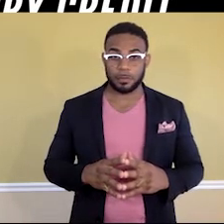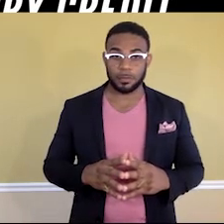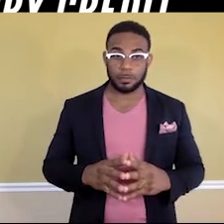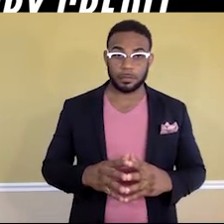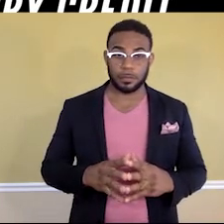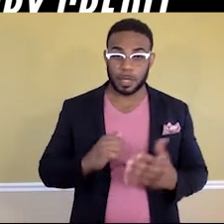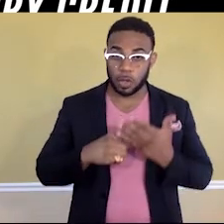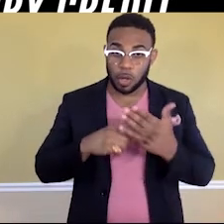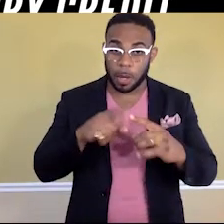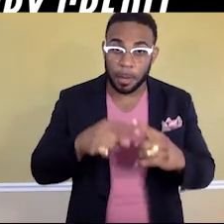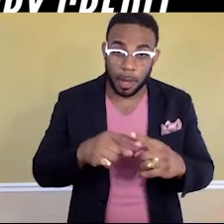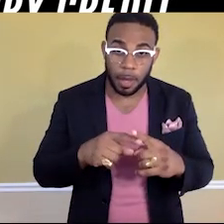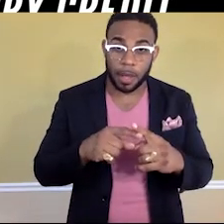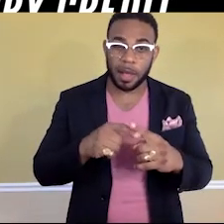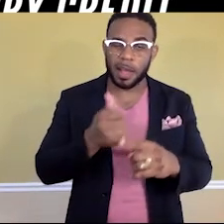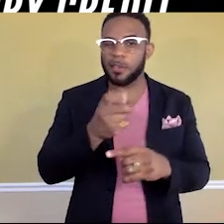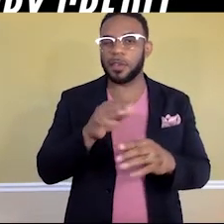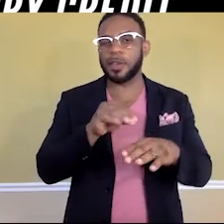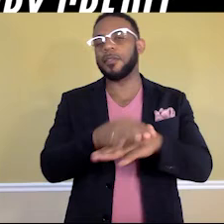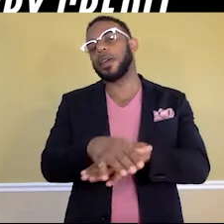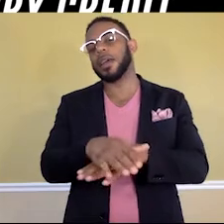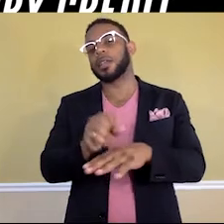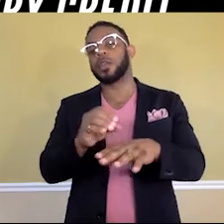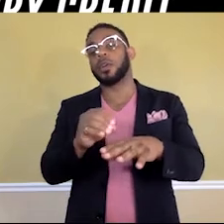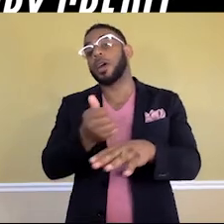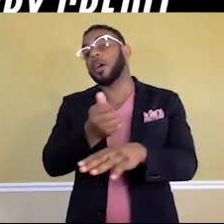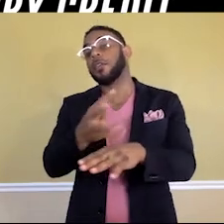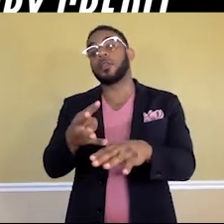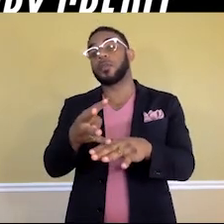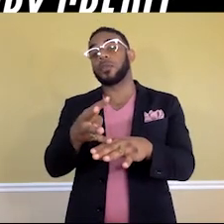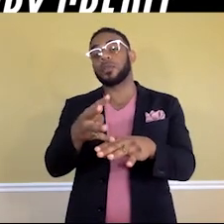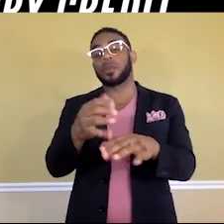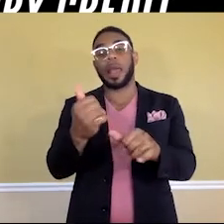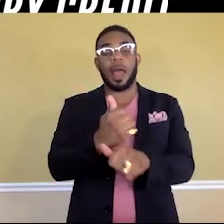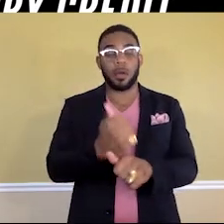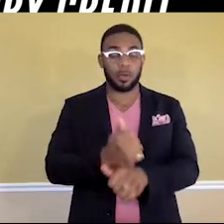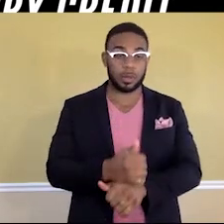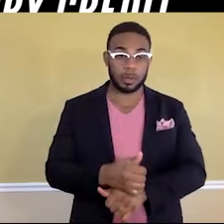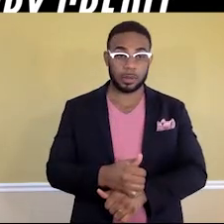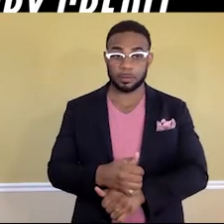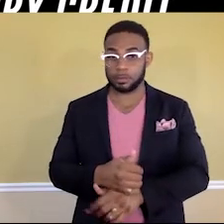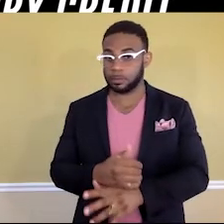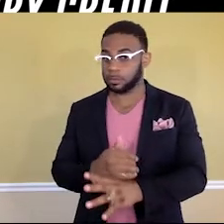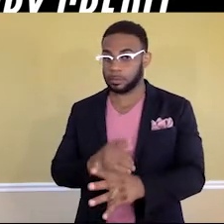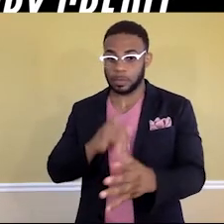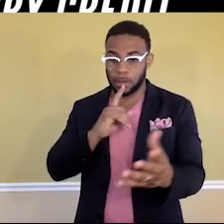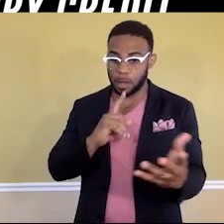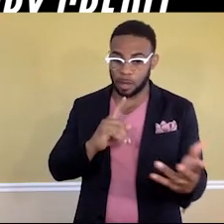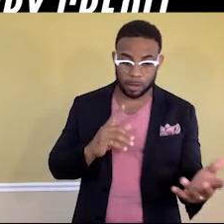And let's talk about a couple of the effects. So a couple of these algorithms